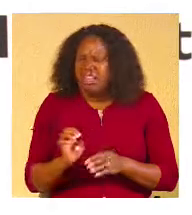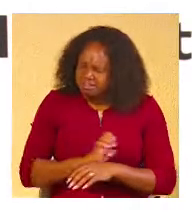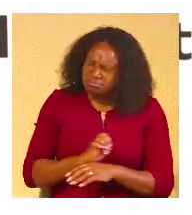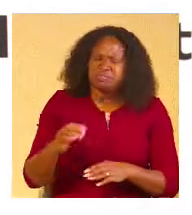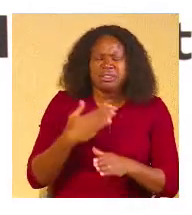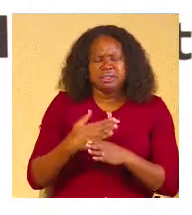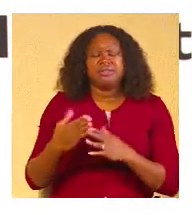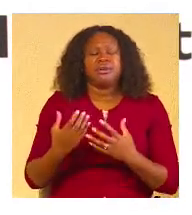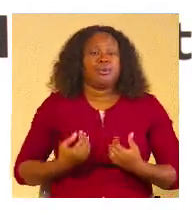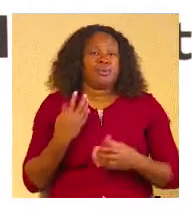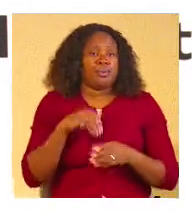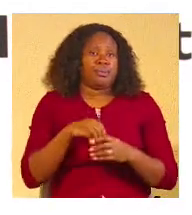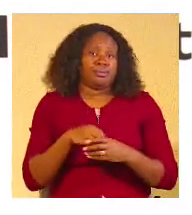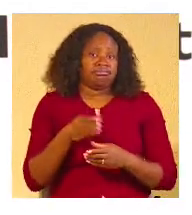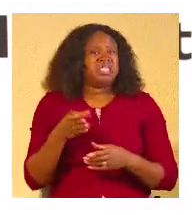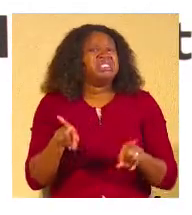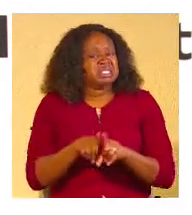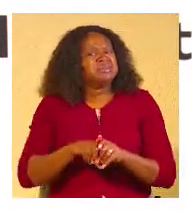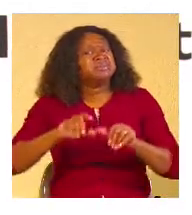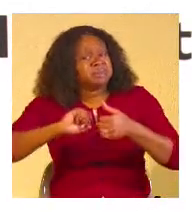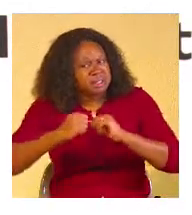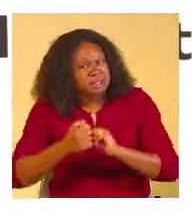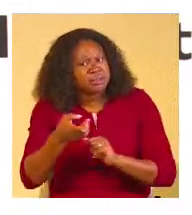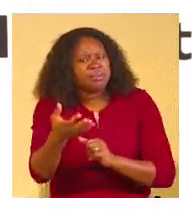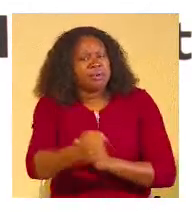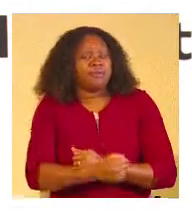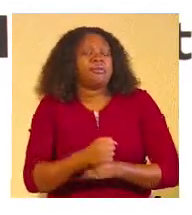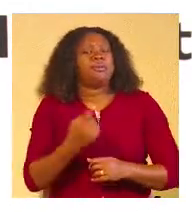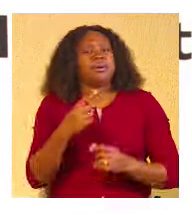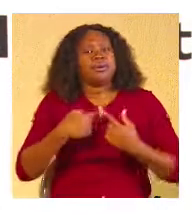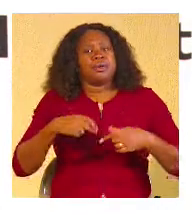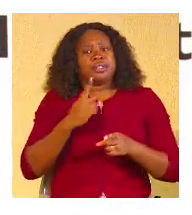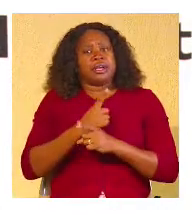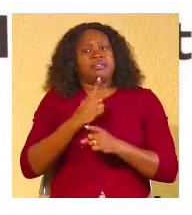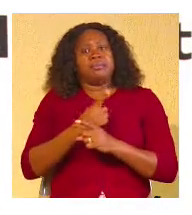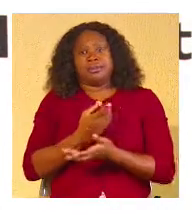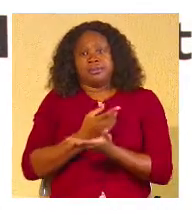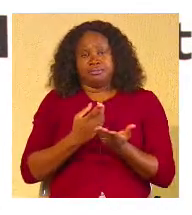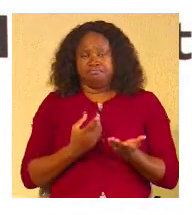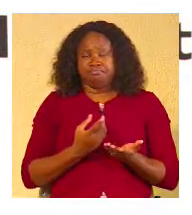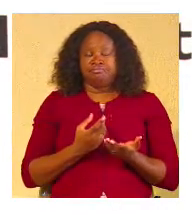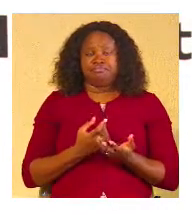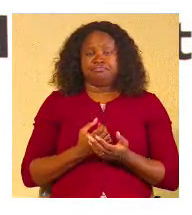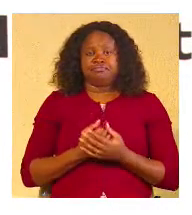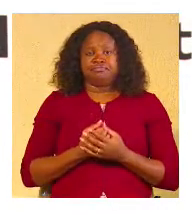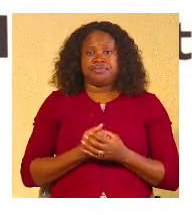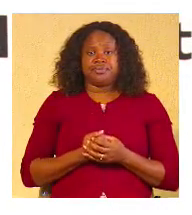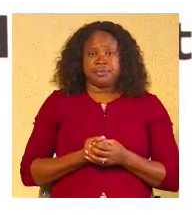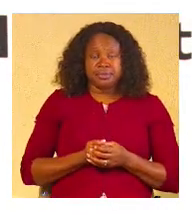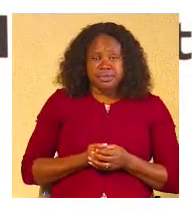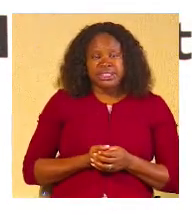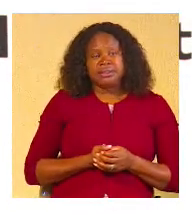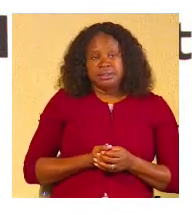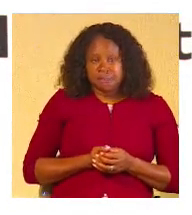the hard-hit sector. So we are looking at, as government as a whole, is looking at how